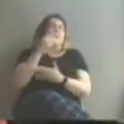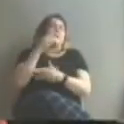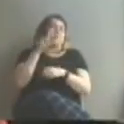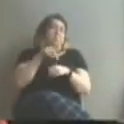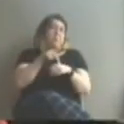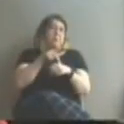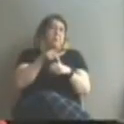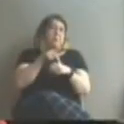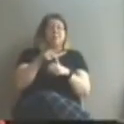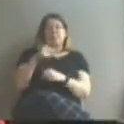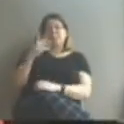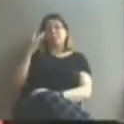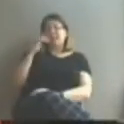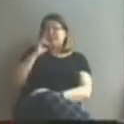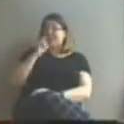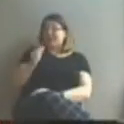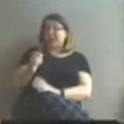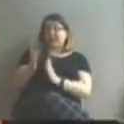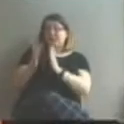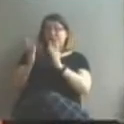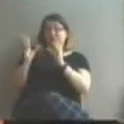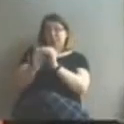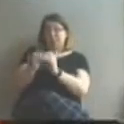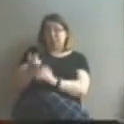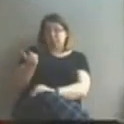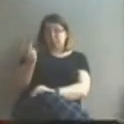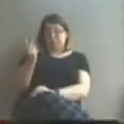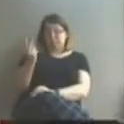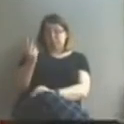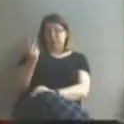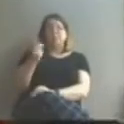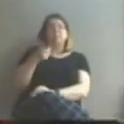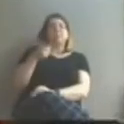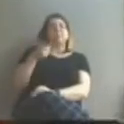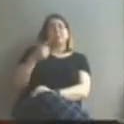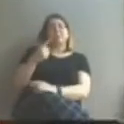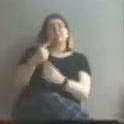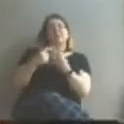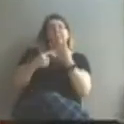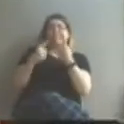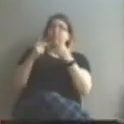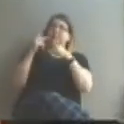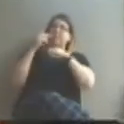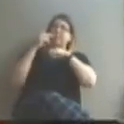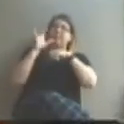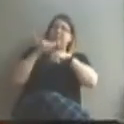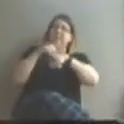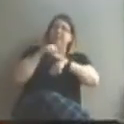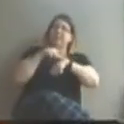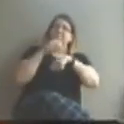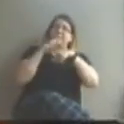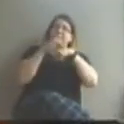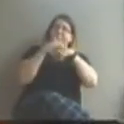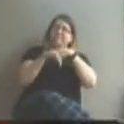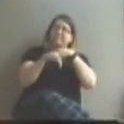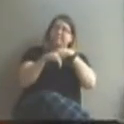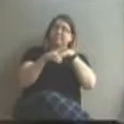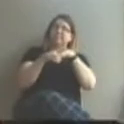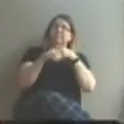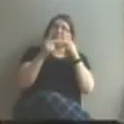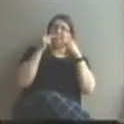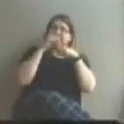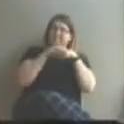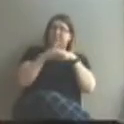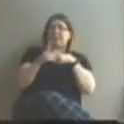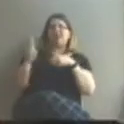And the reason they didn't meet with two, one was because the position was vacant at the time, and the other was there